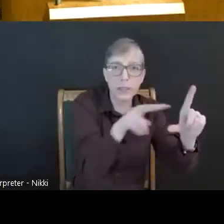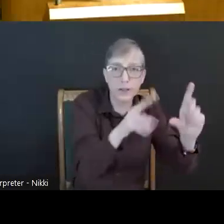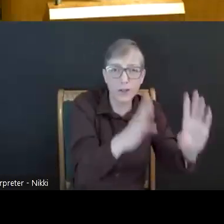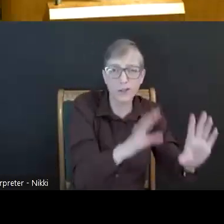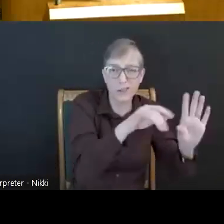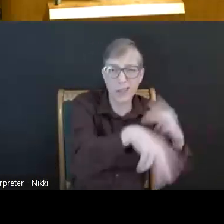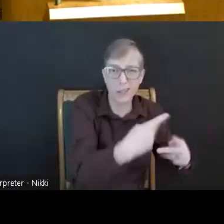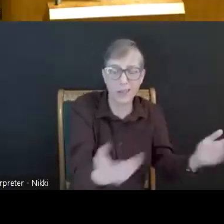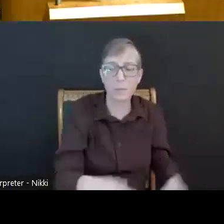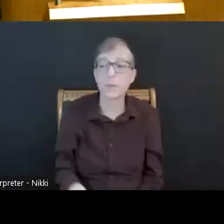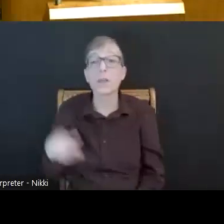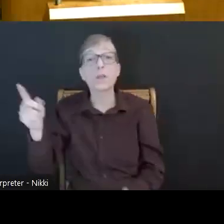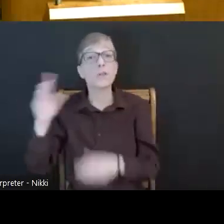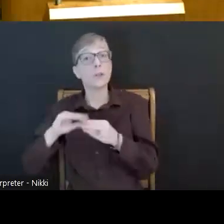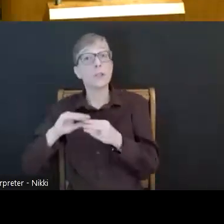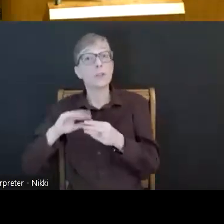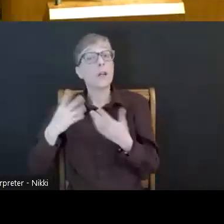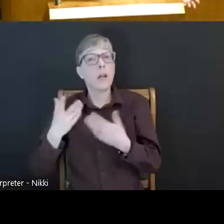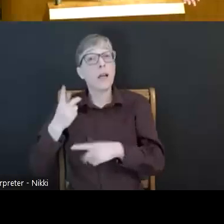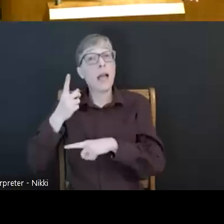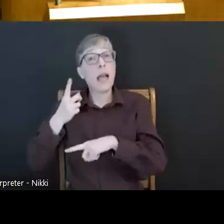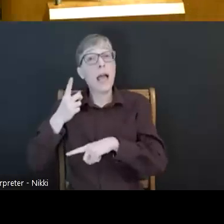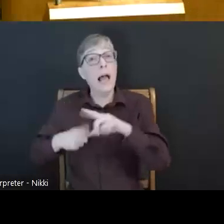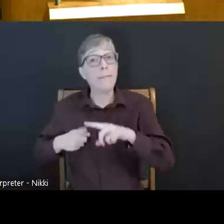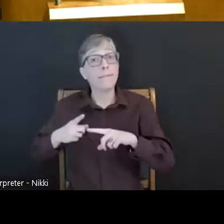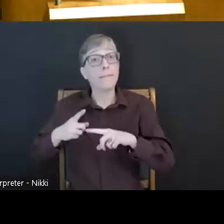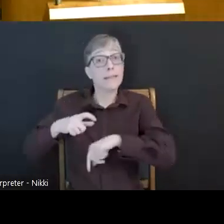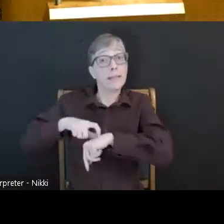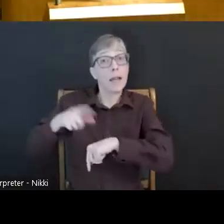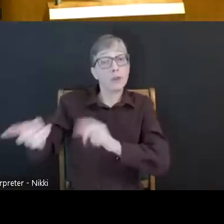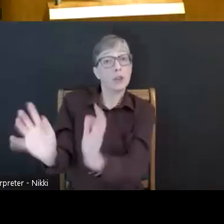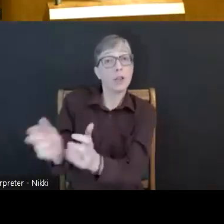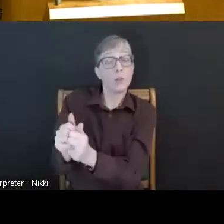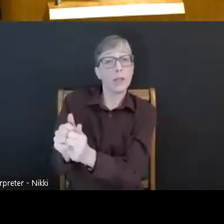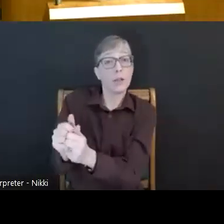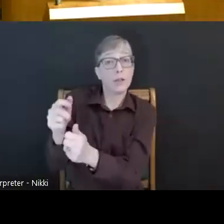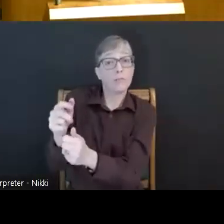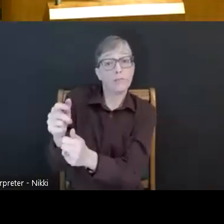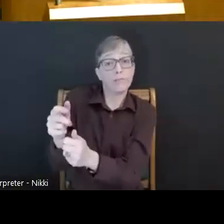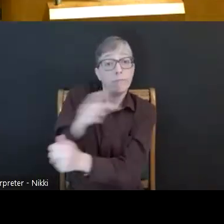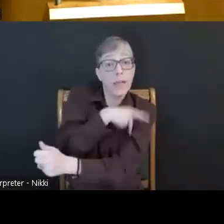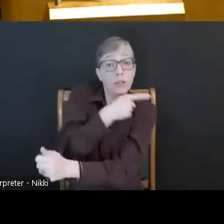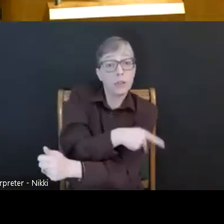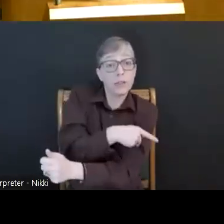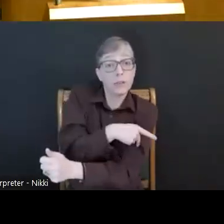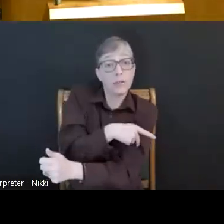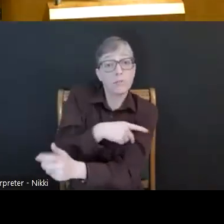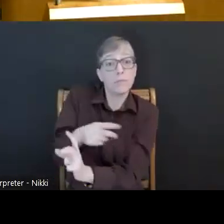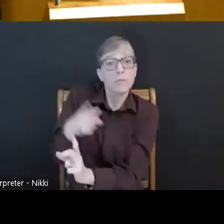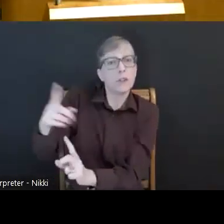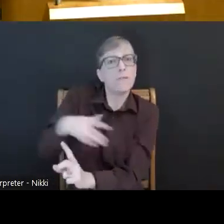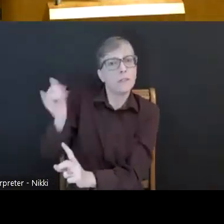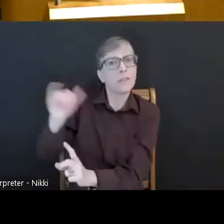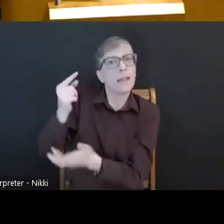she spends talking to patients, she feels like she's being a therapist. The other half, she's actually showing them devices and teaching them how to use it. So people do